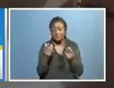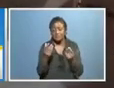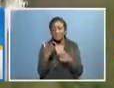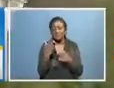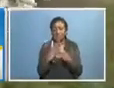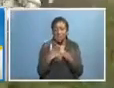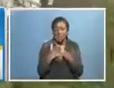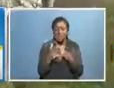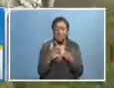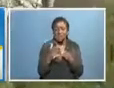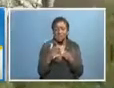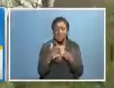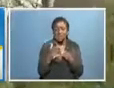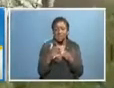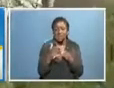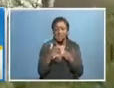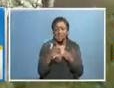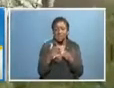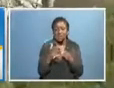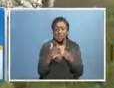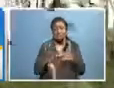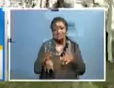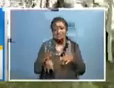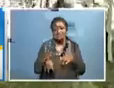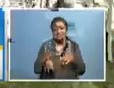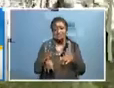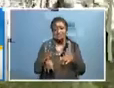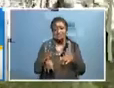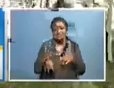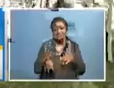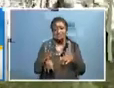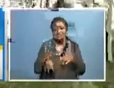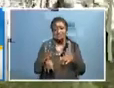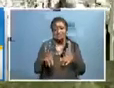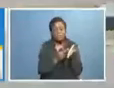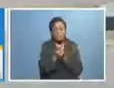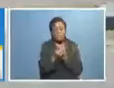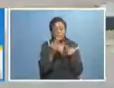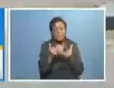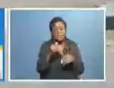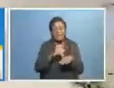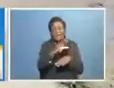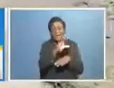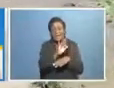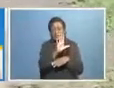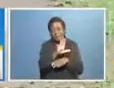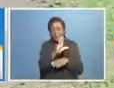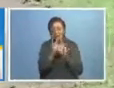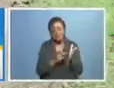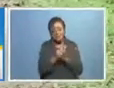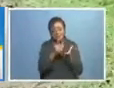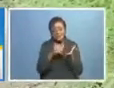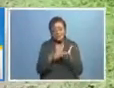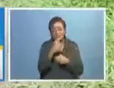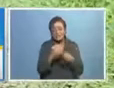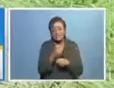statistics reflecting an upward trend in serious crimes, including murders, now at 85 for the year, a 21% increase compared